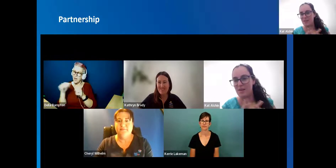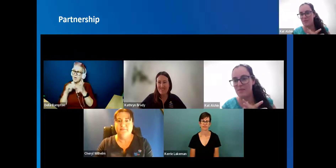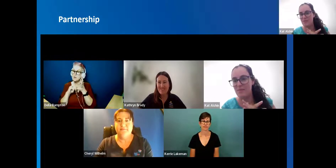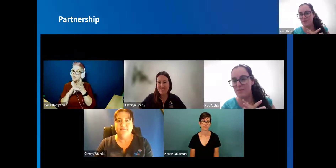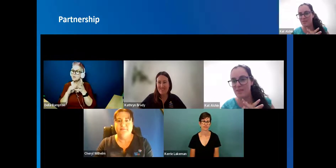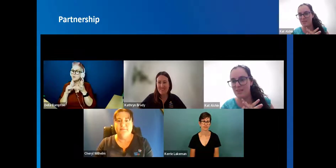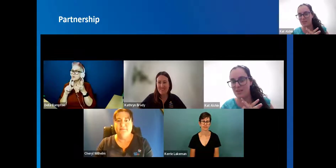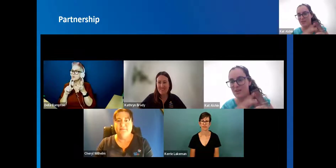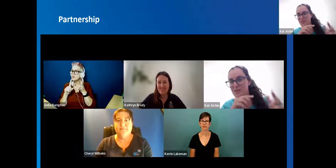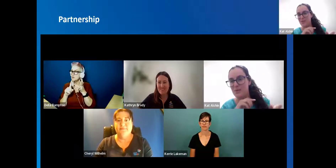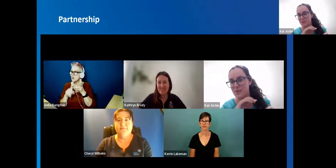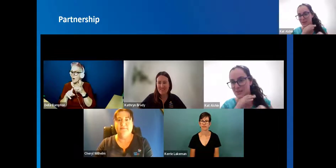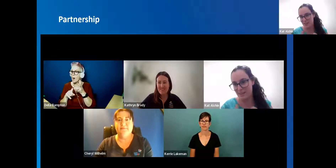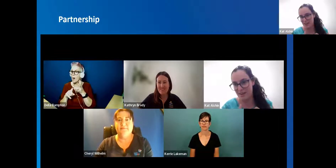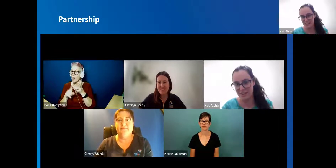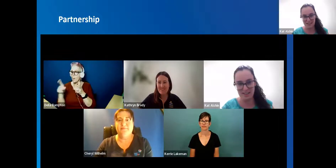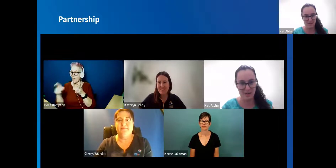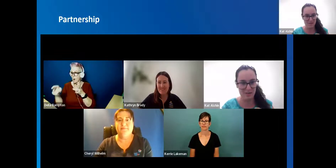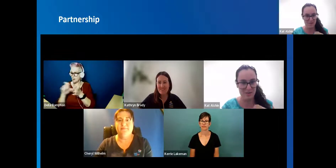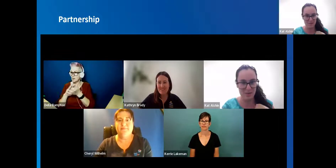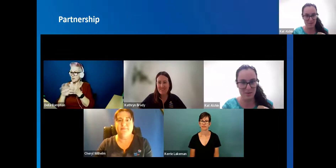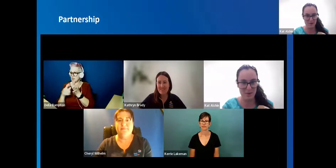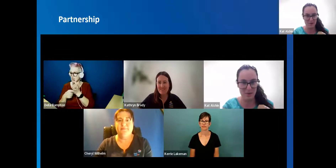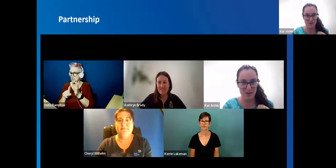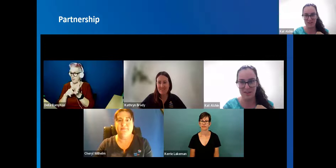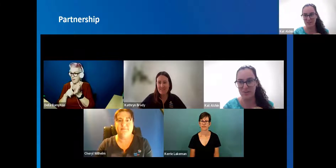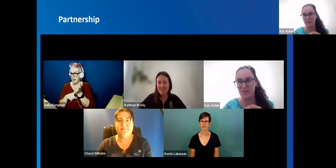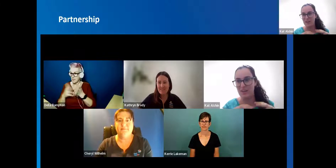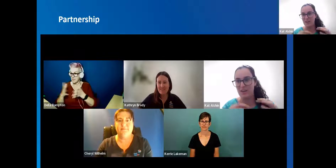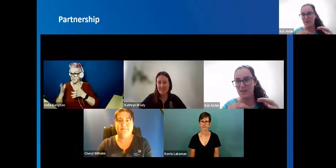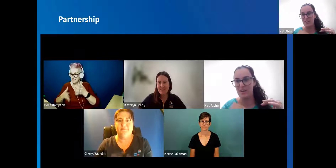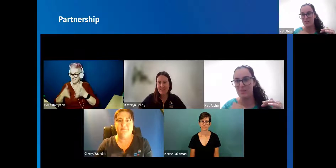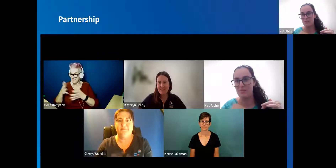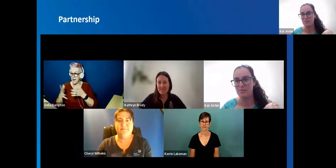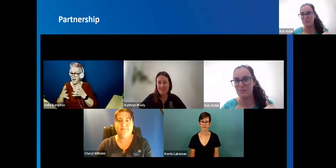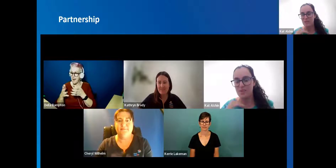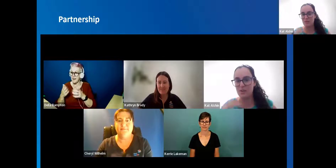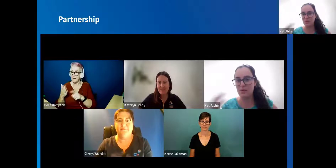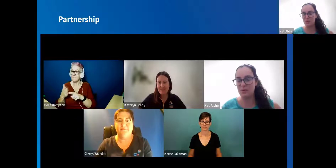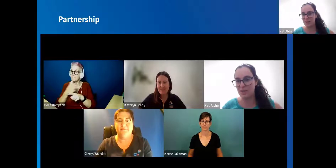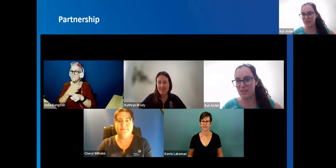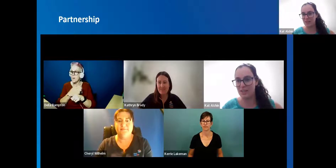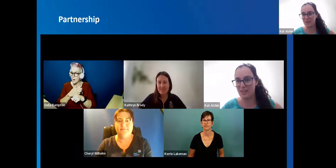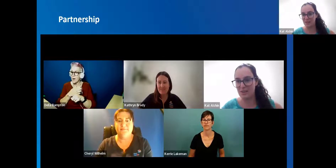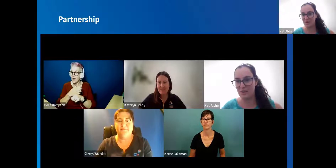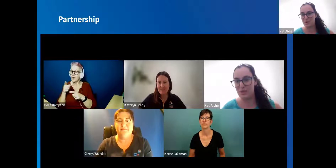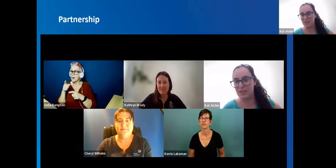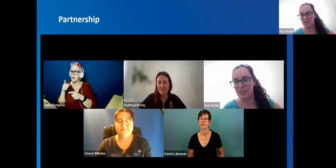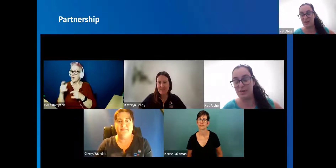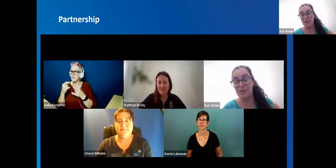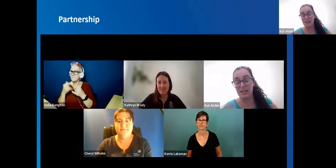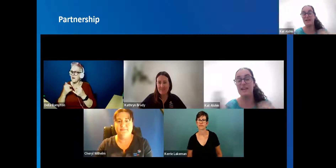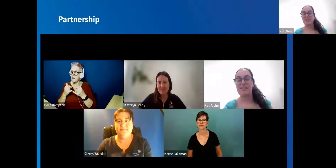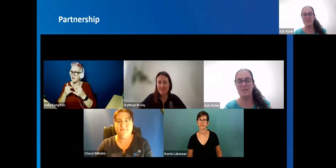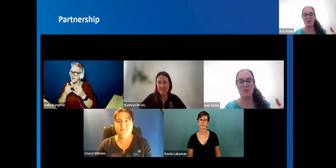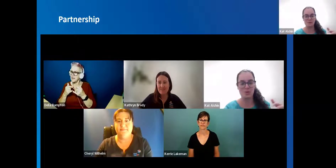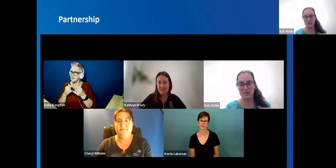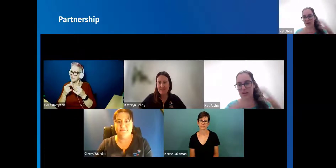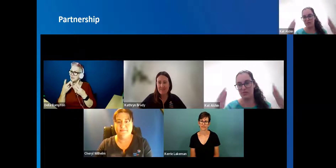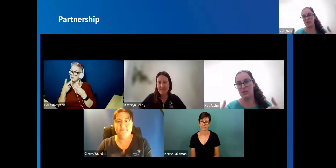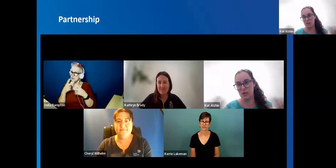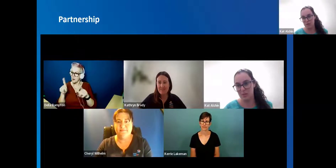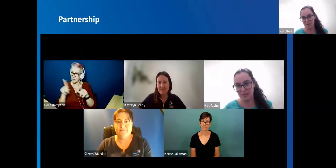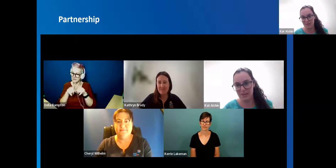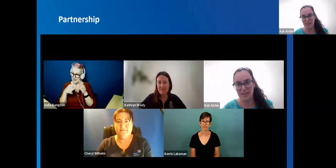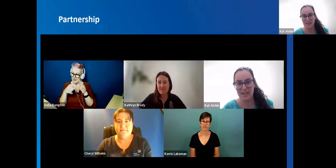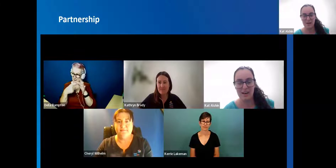As Cheryl was signing just earlier, so Cheryl was really integral and Kate as well, so